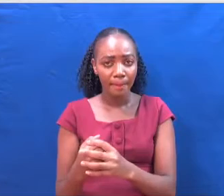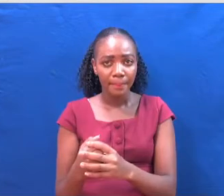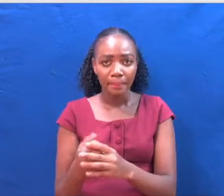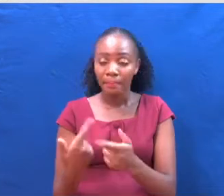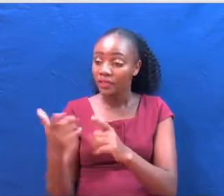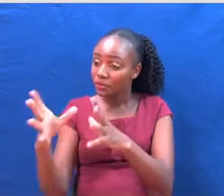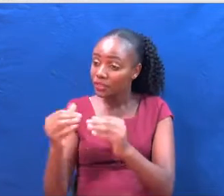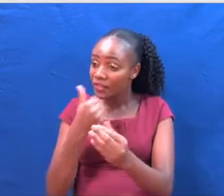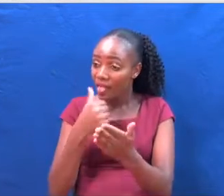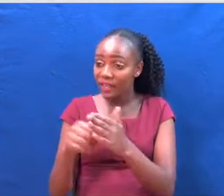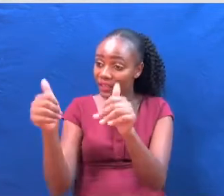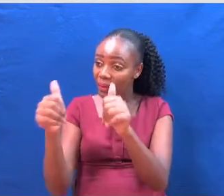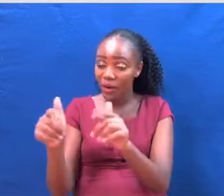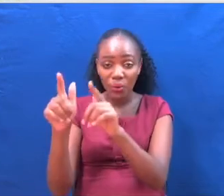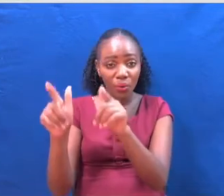that you should supply?